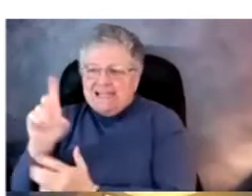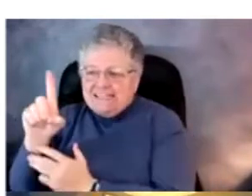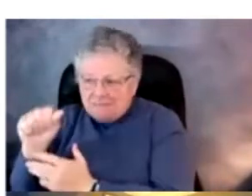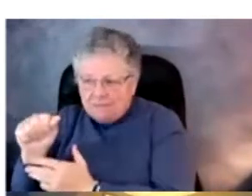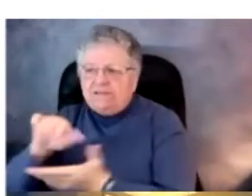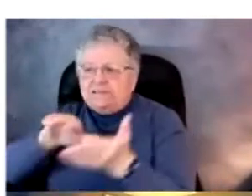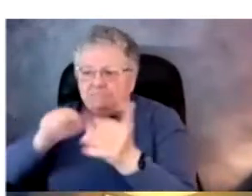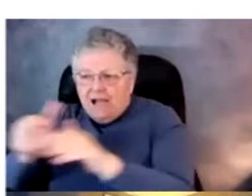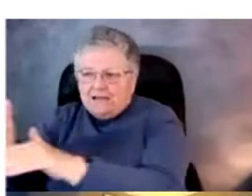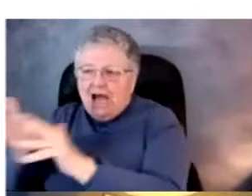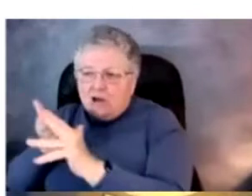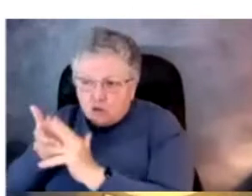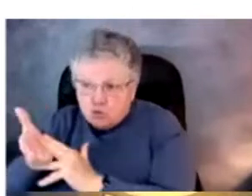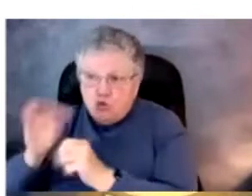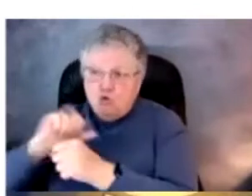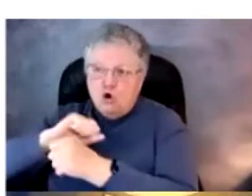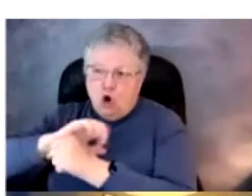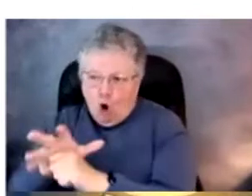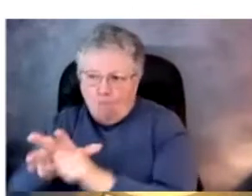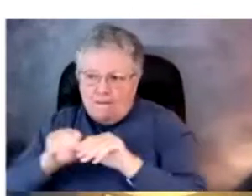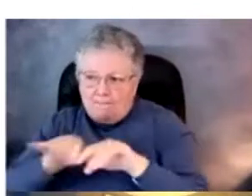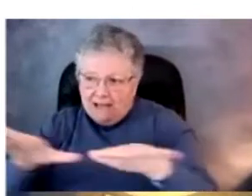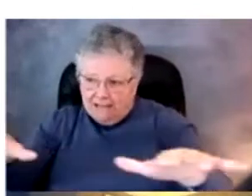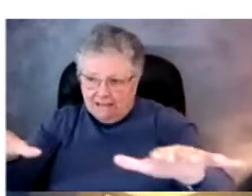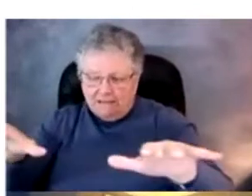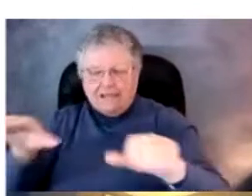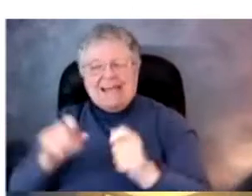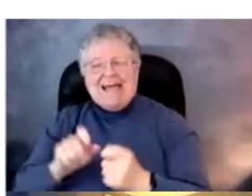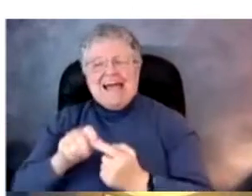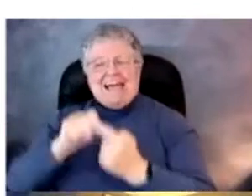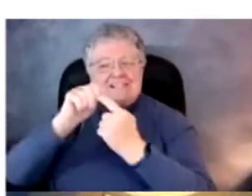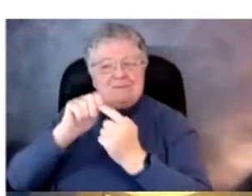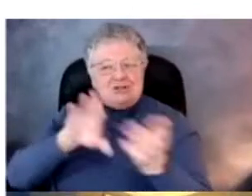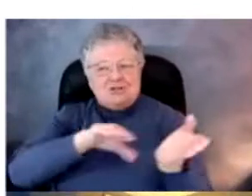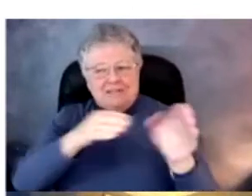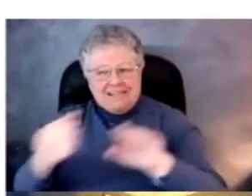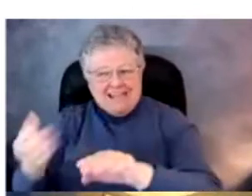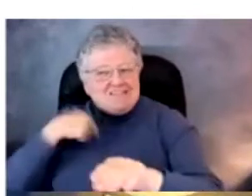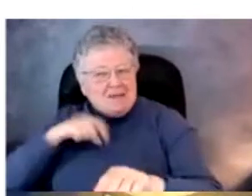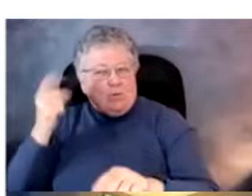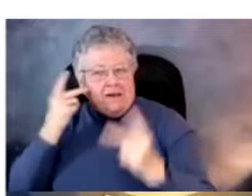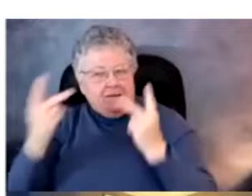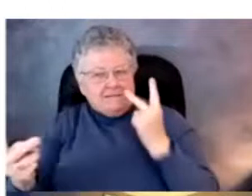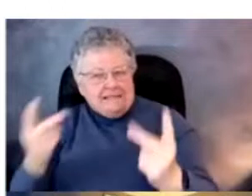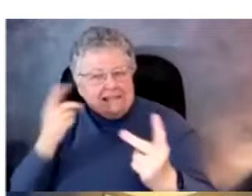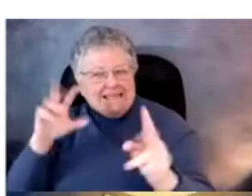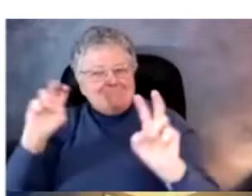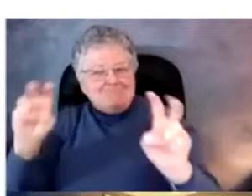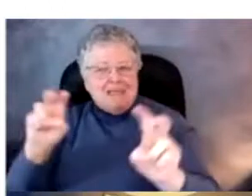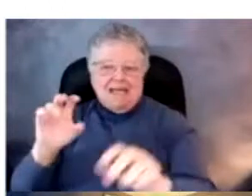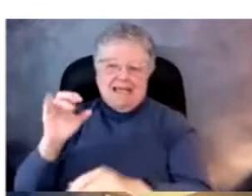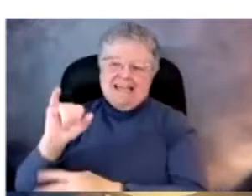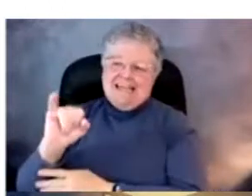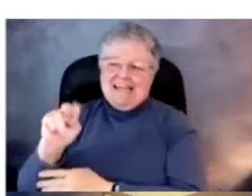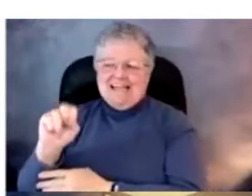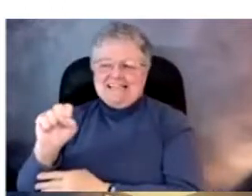pandemic, and particularly the deaths that we've seen in institutions and other congregate settings, such as